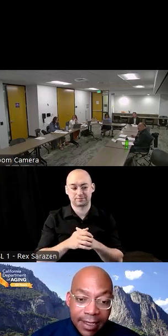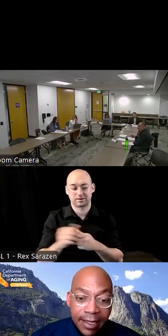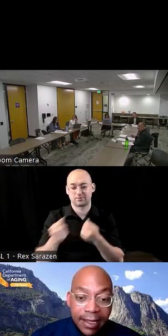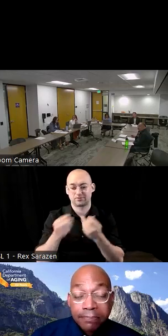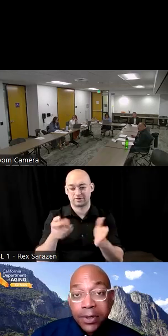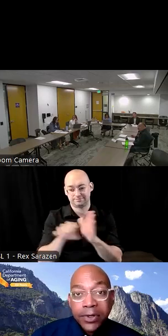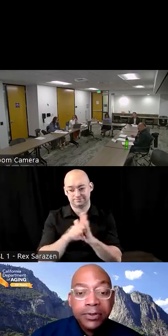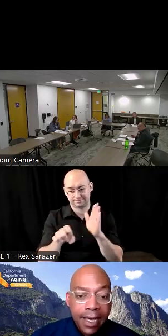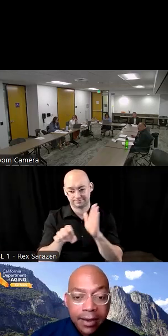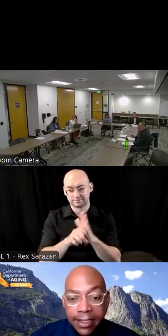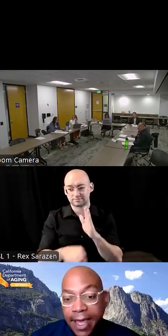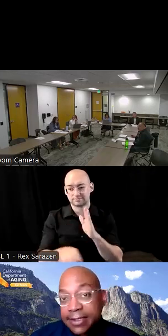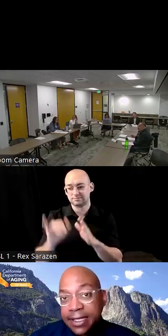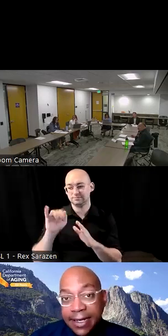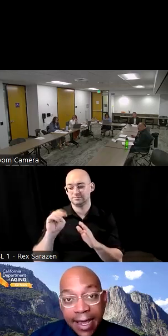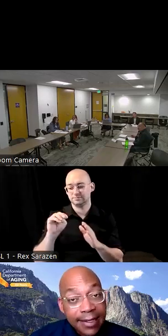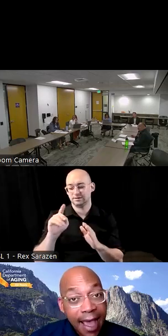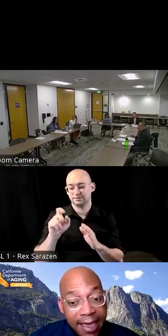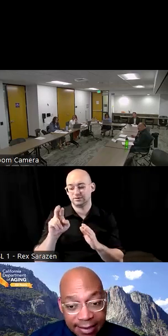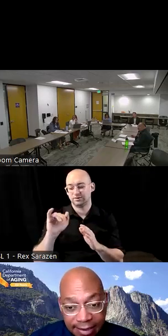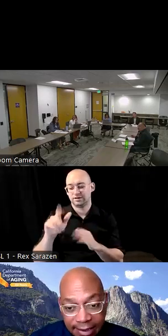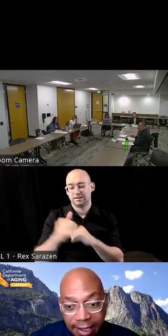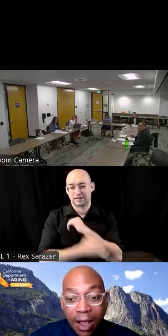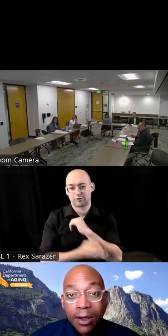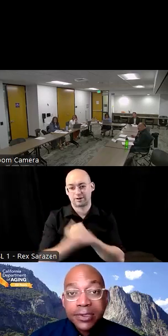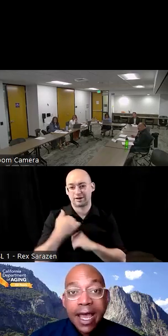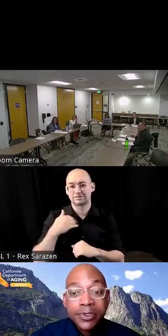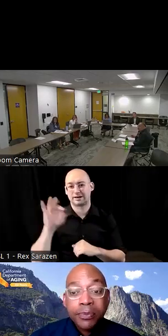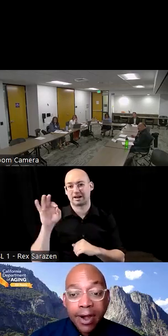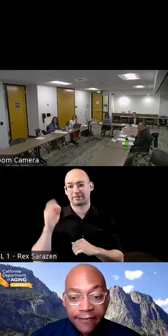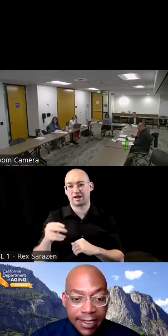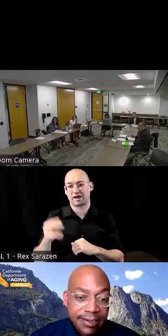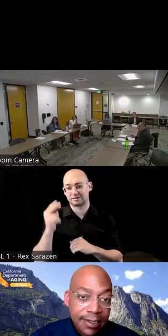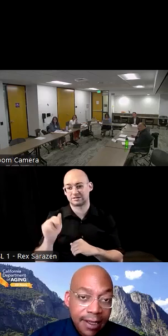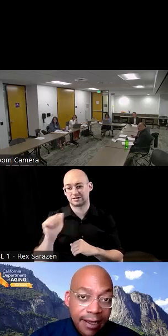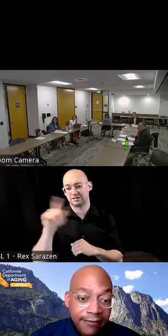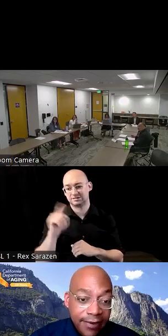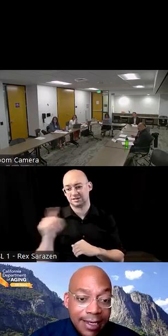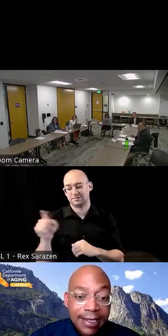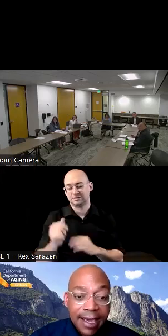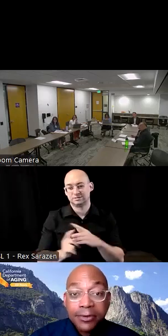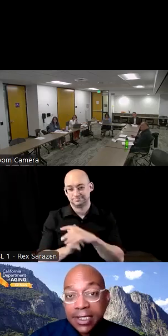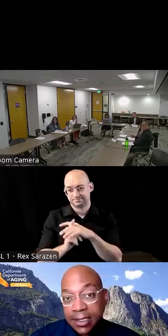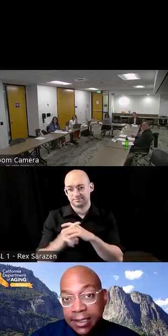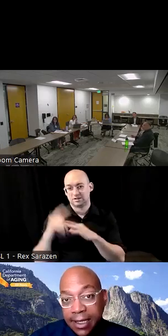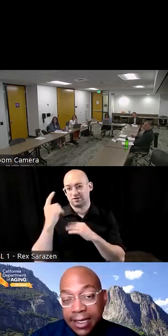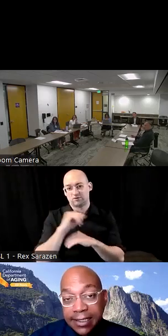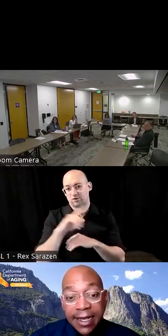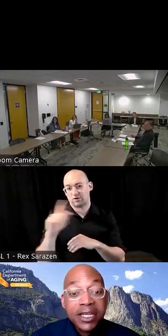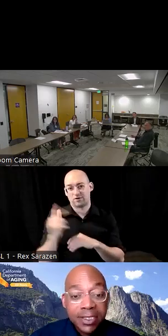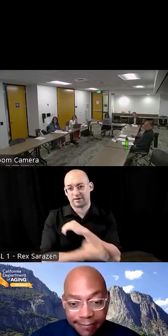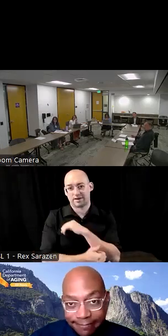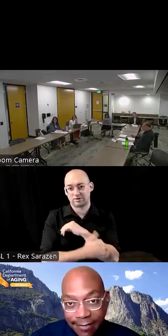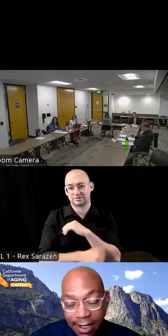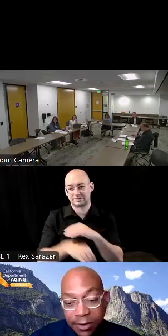example, Imperial County has the 9th highest Alzheimer's prevalence of any county in